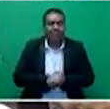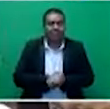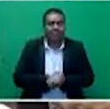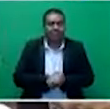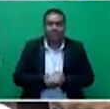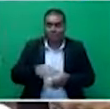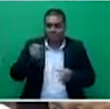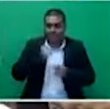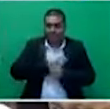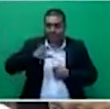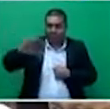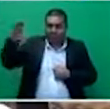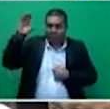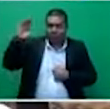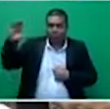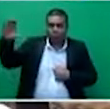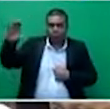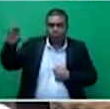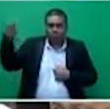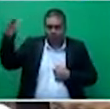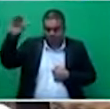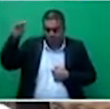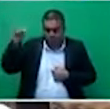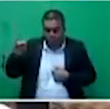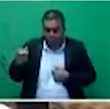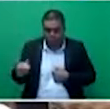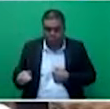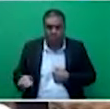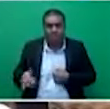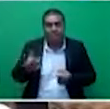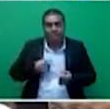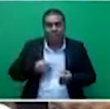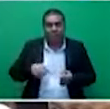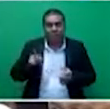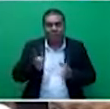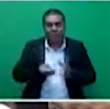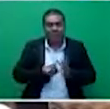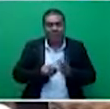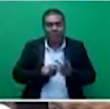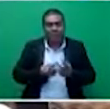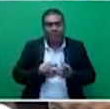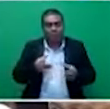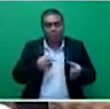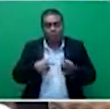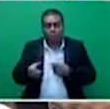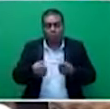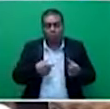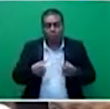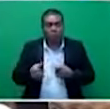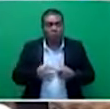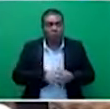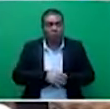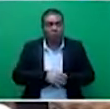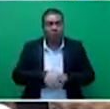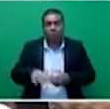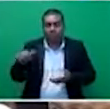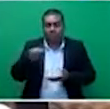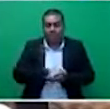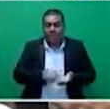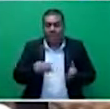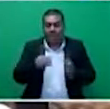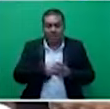company that may then come down because of things outside its control and the share price may drop, And if you buy the shares at a time